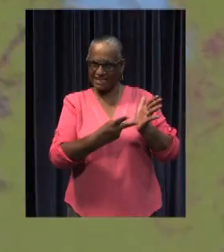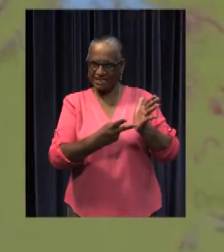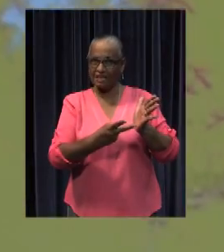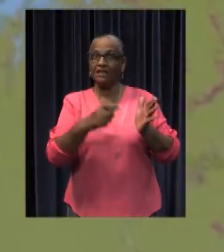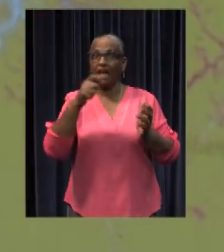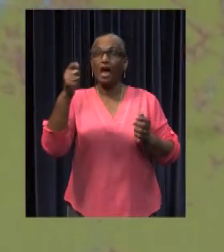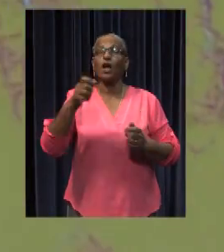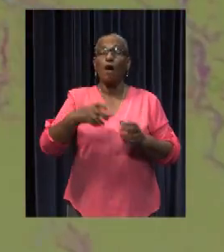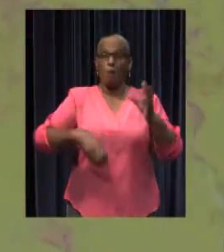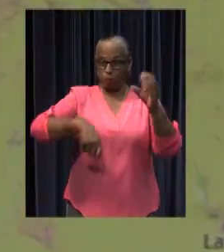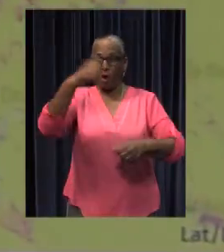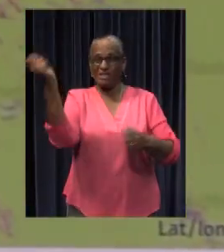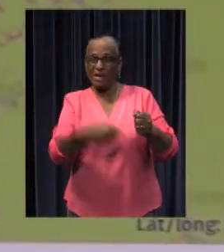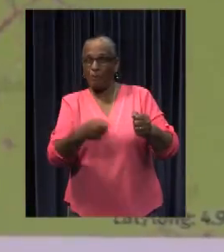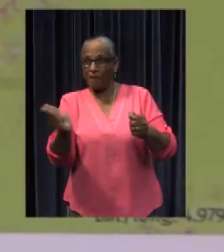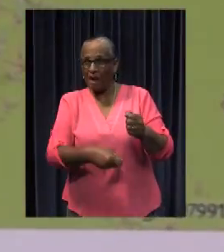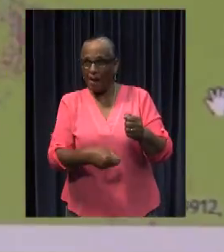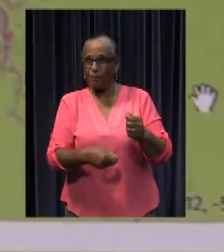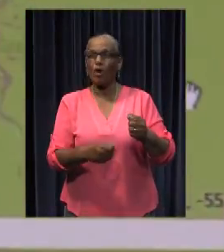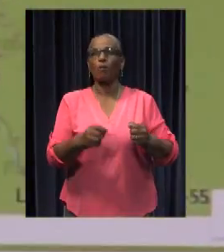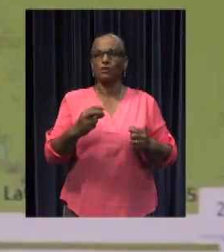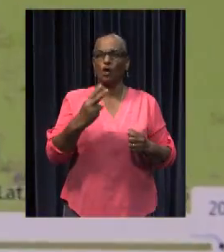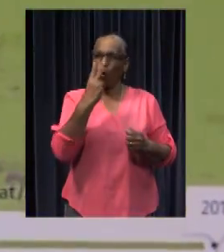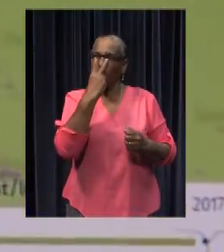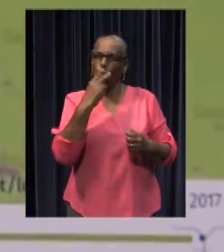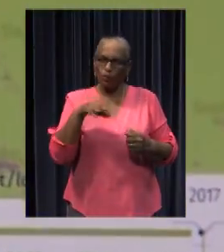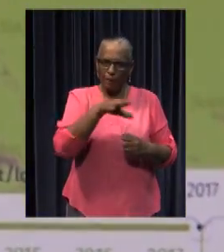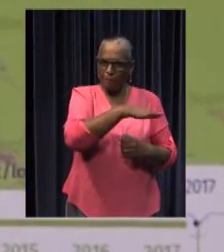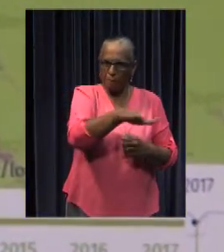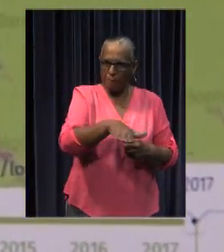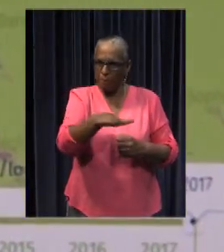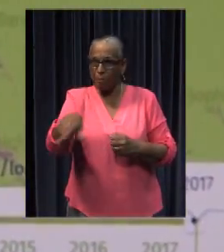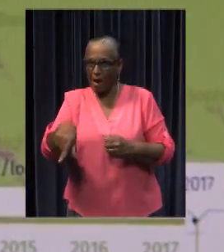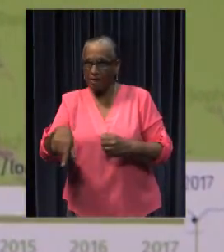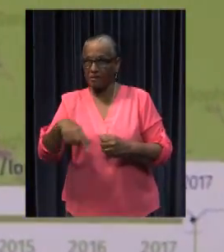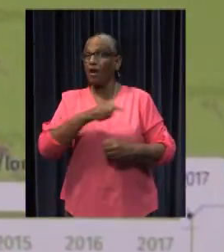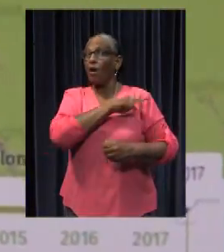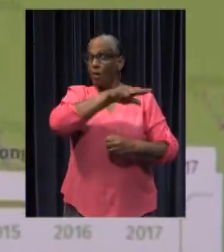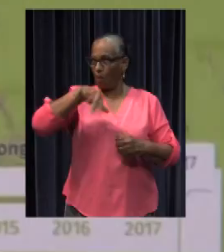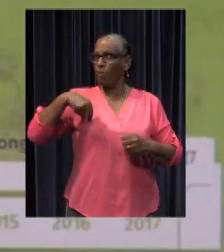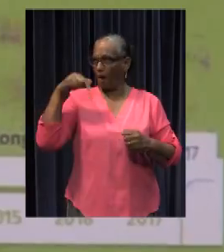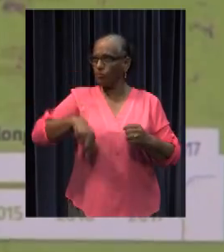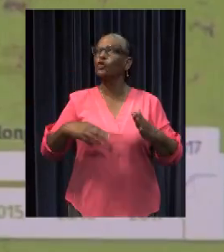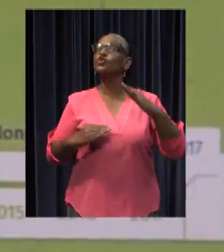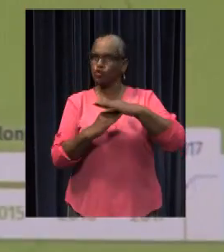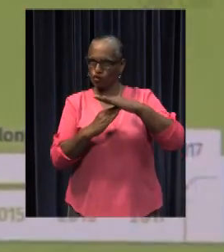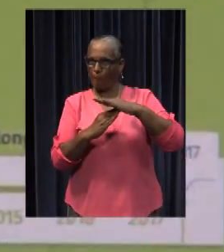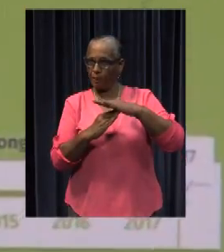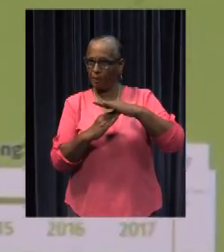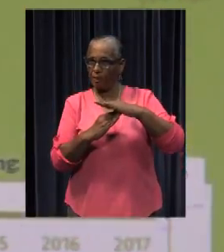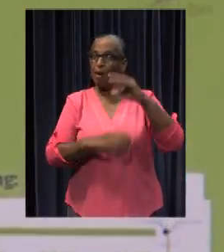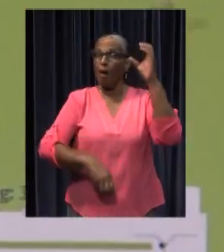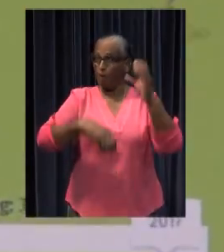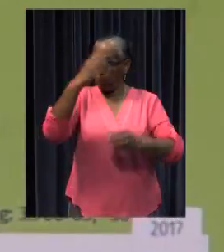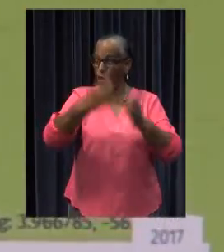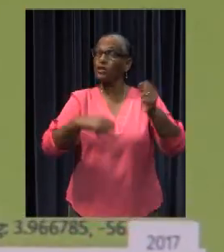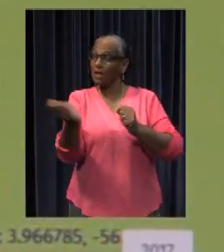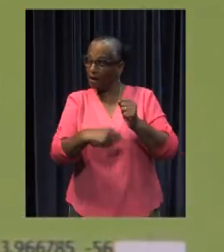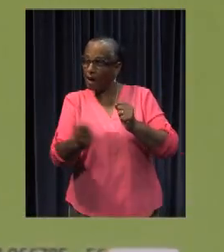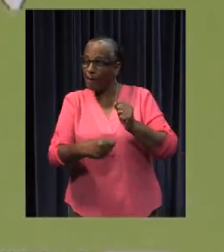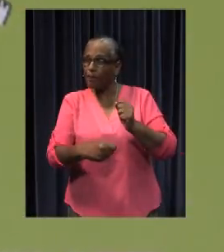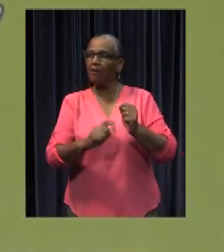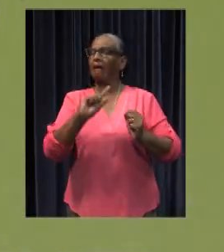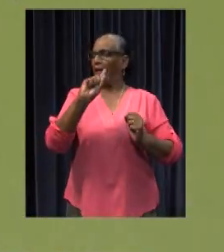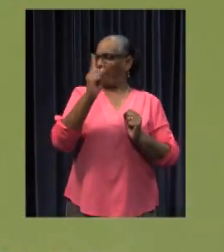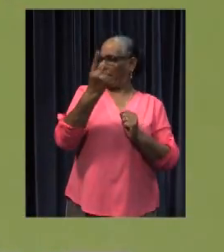same website shows that they are doing a lot of logging on basis of red spots. We must stop to think that cutting